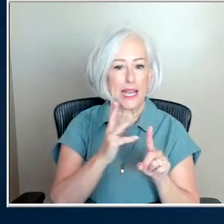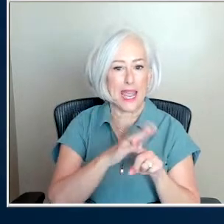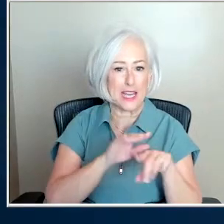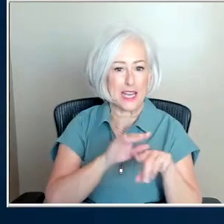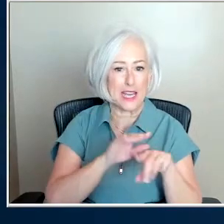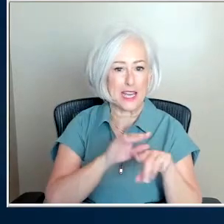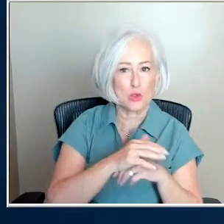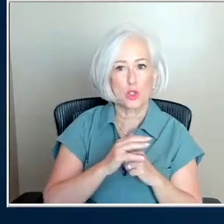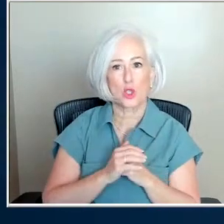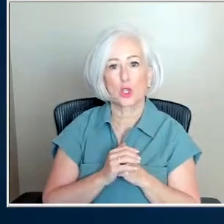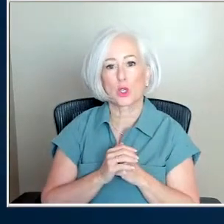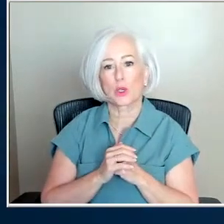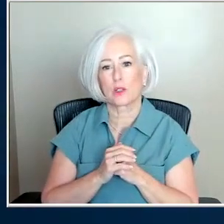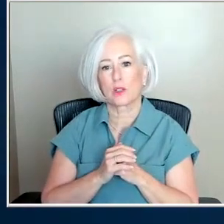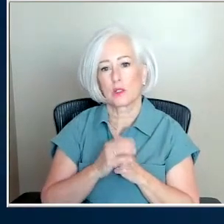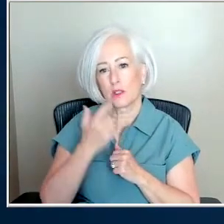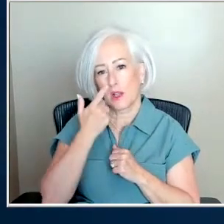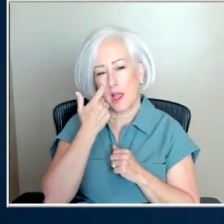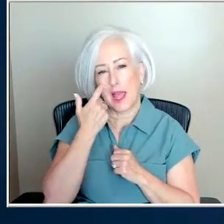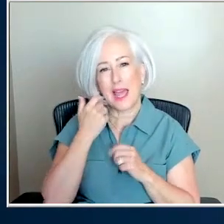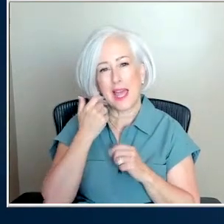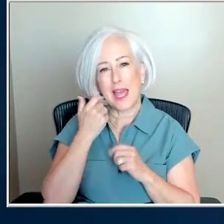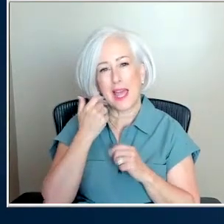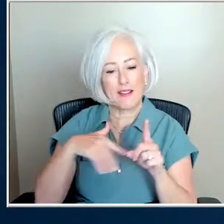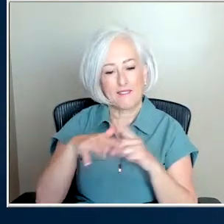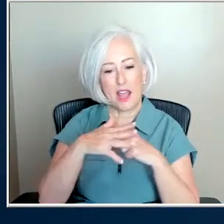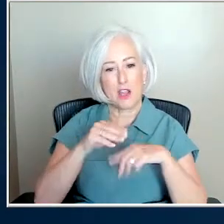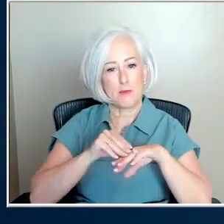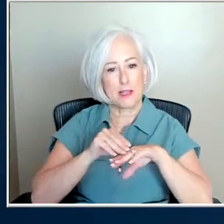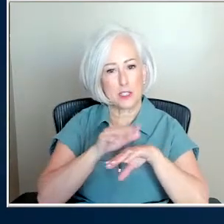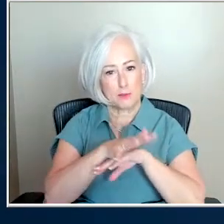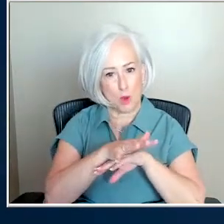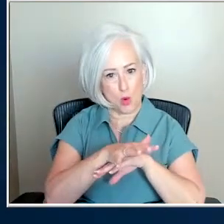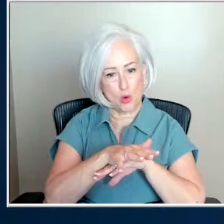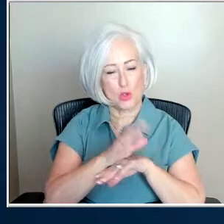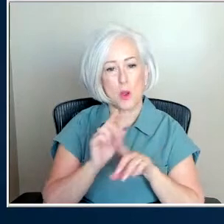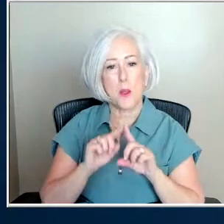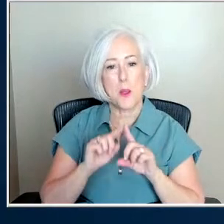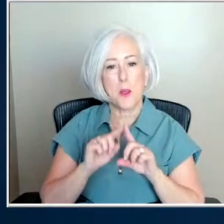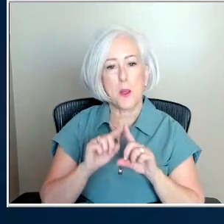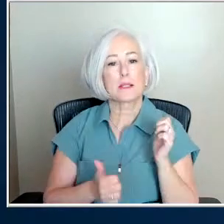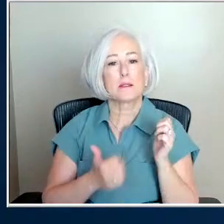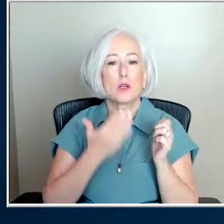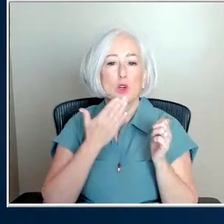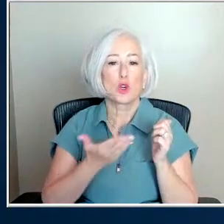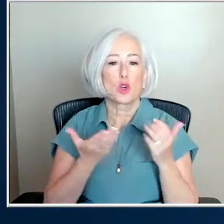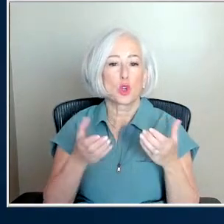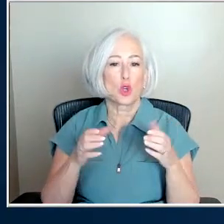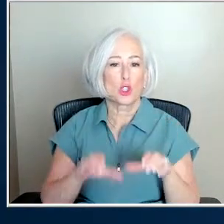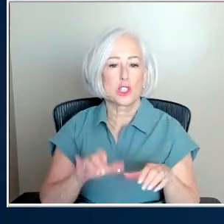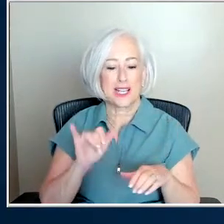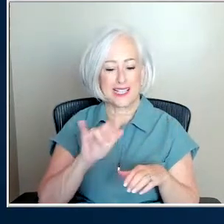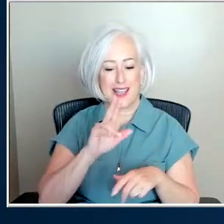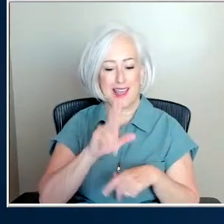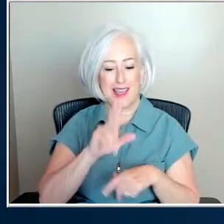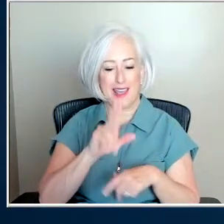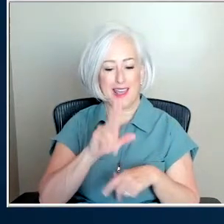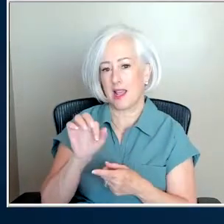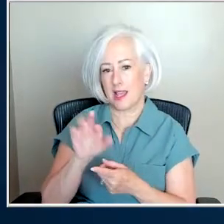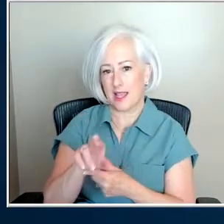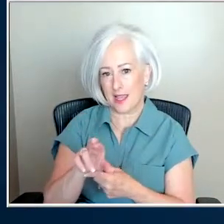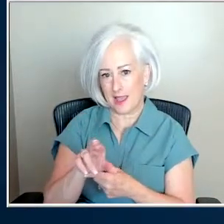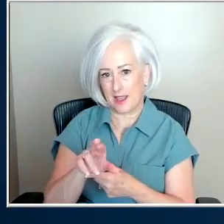certain exposure in the environment, but it is most likely these are cancers that occur